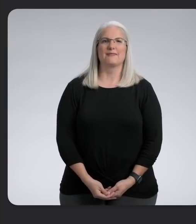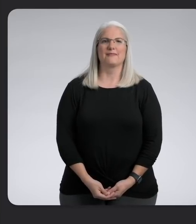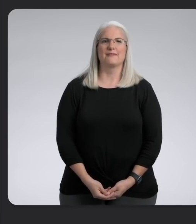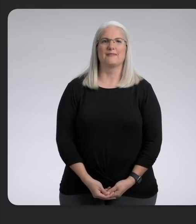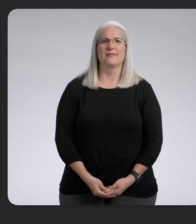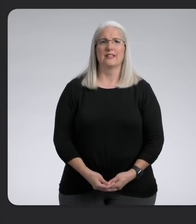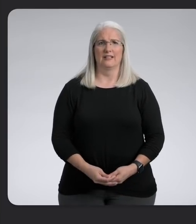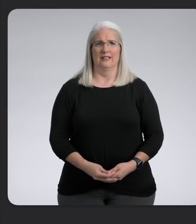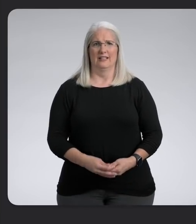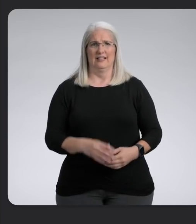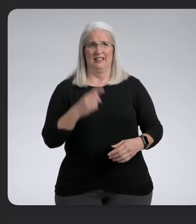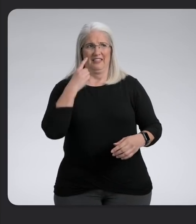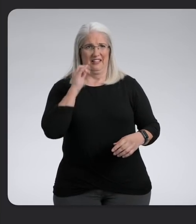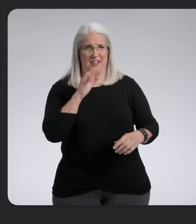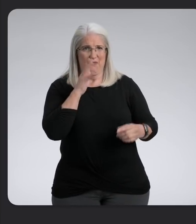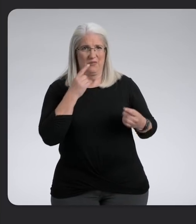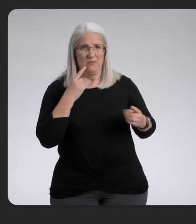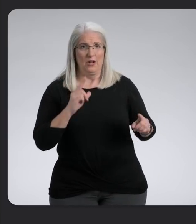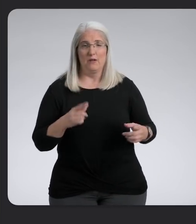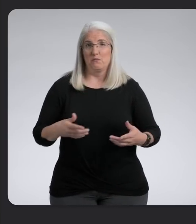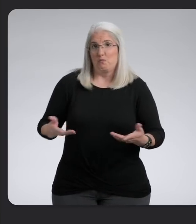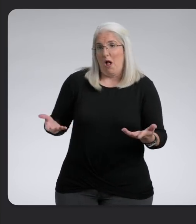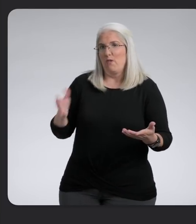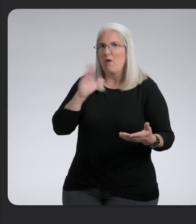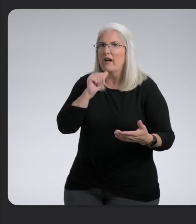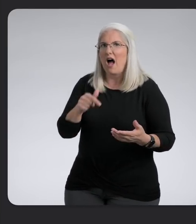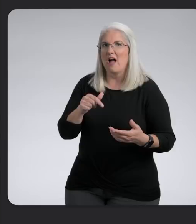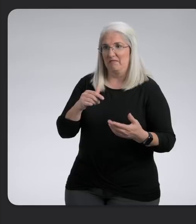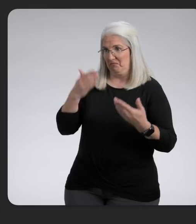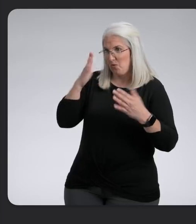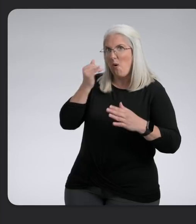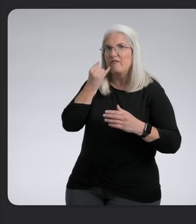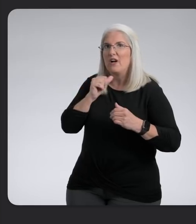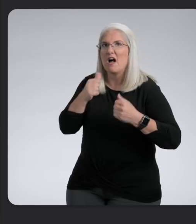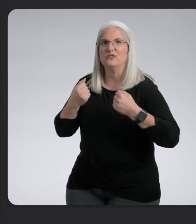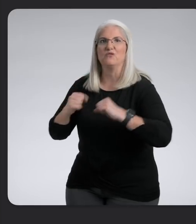Do you think it would work? You won't know if you don't try.